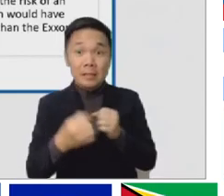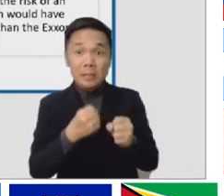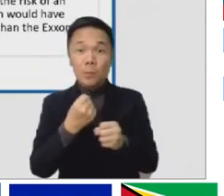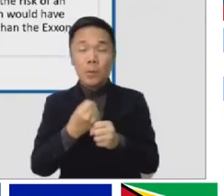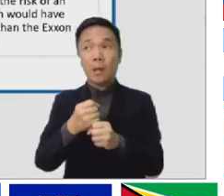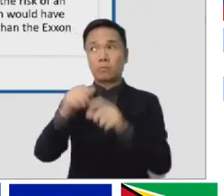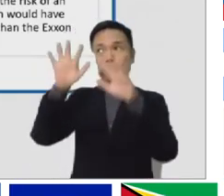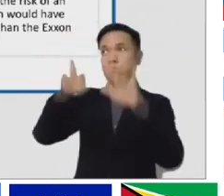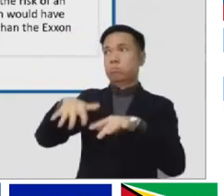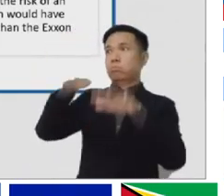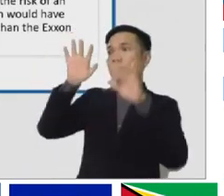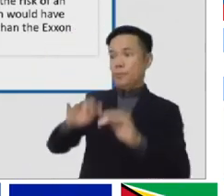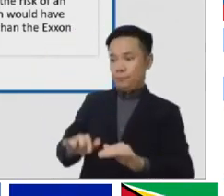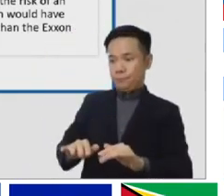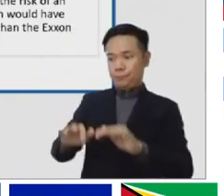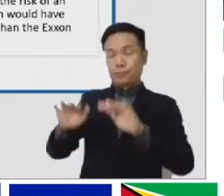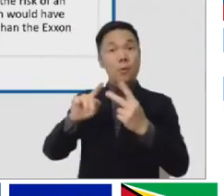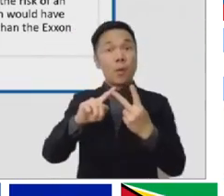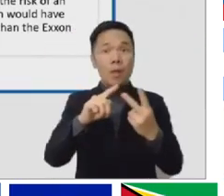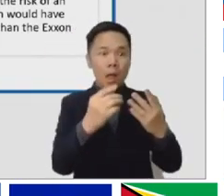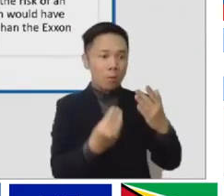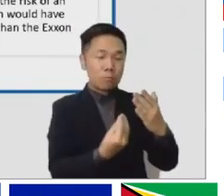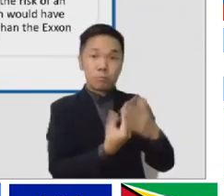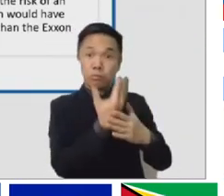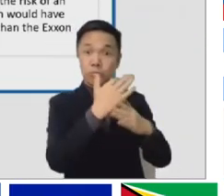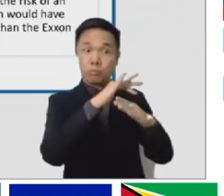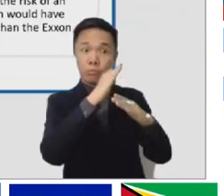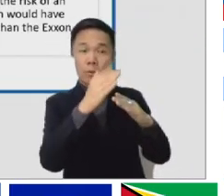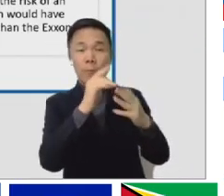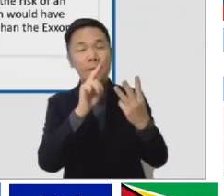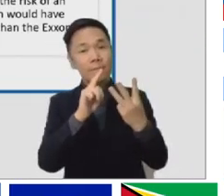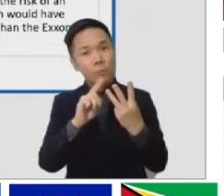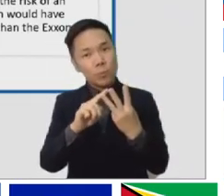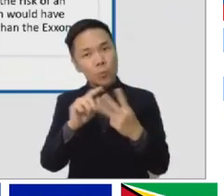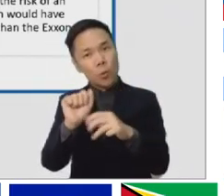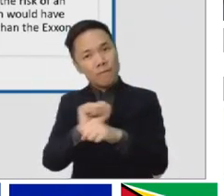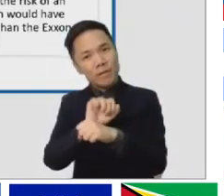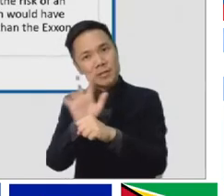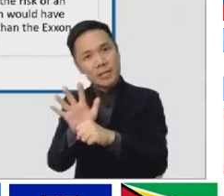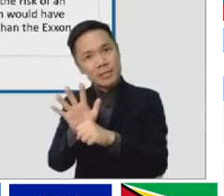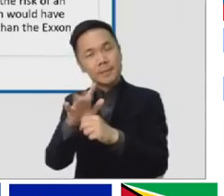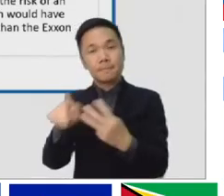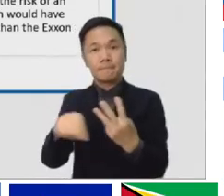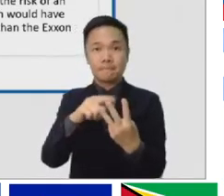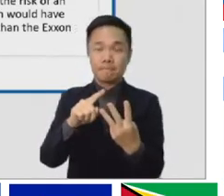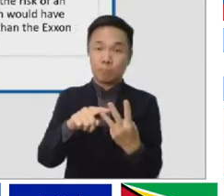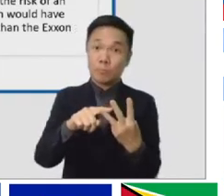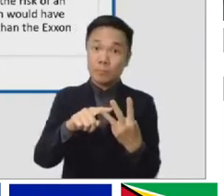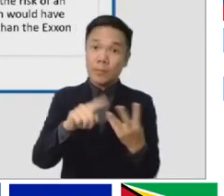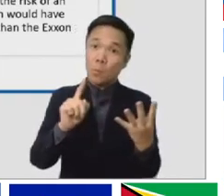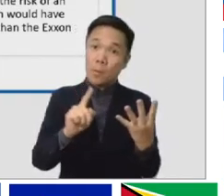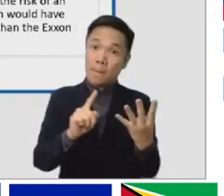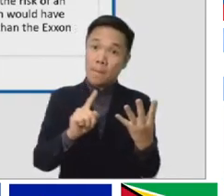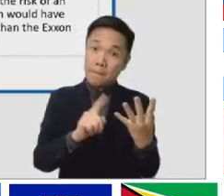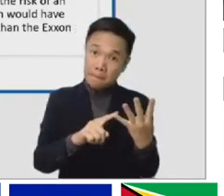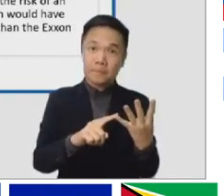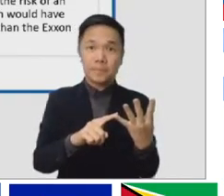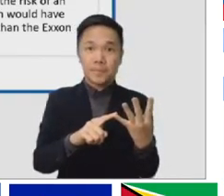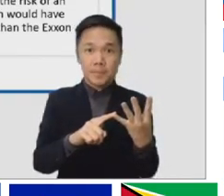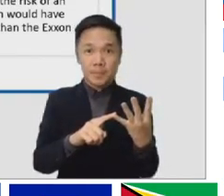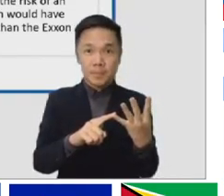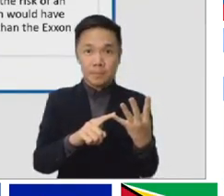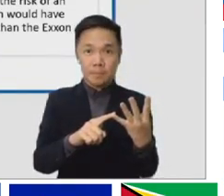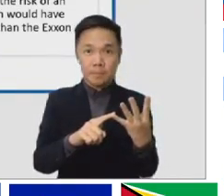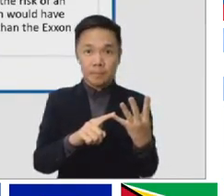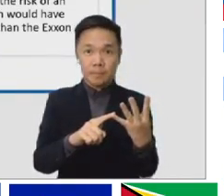with volcano, we've dealt with COVID-19, and we have also dealt with an